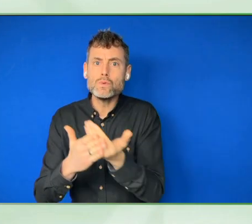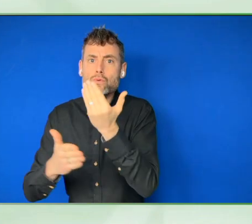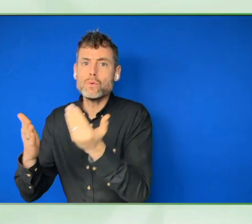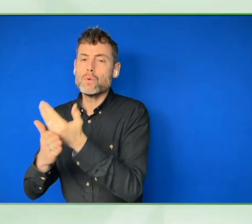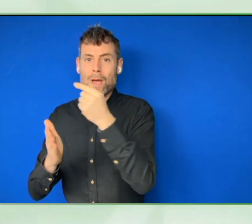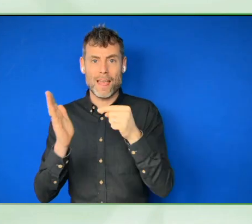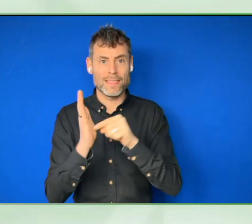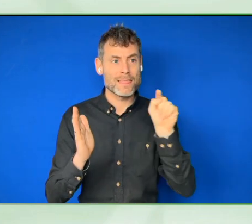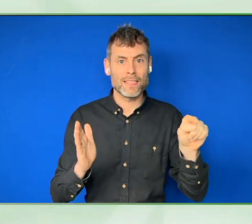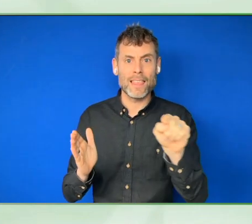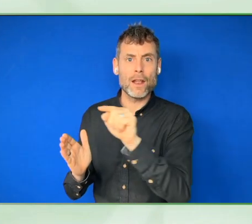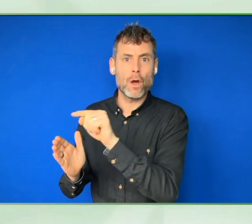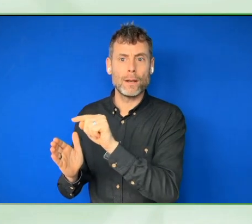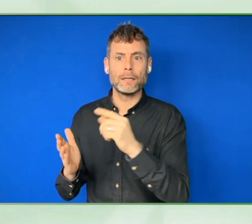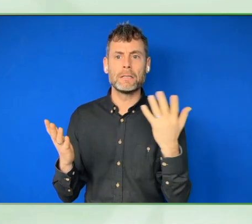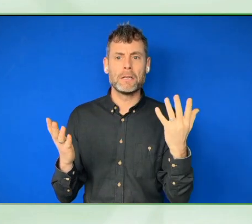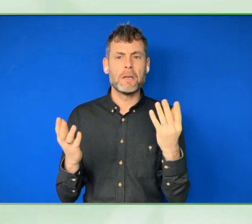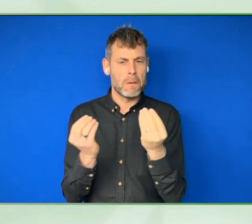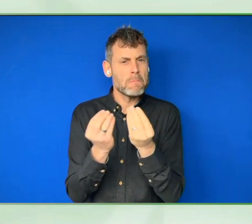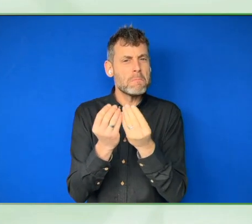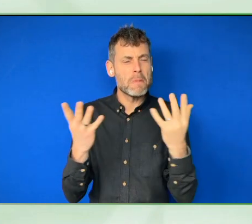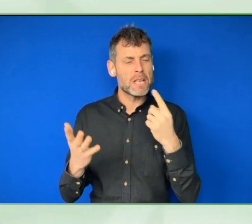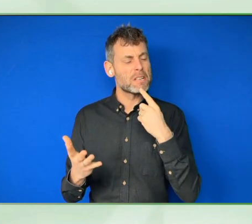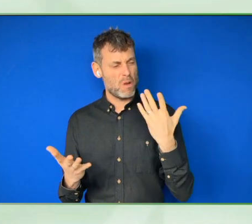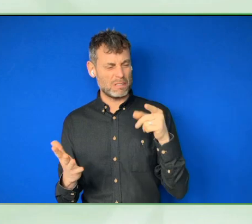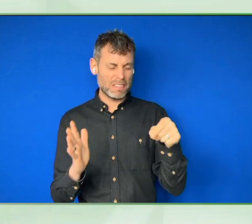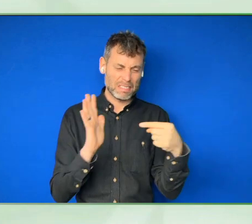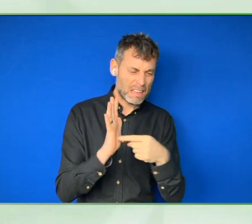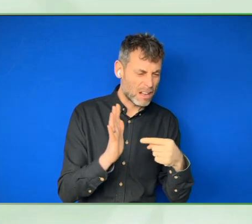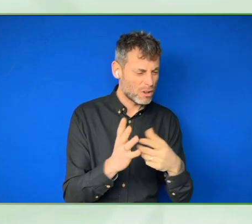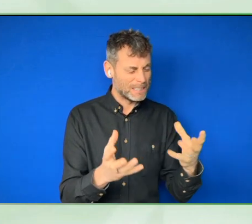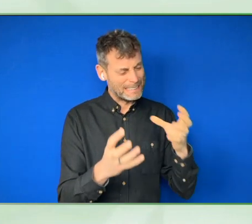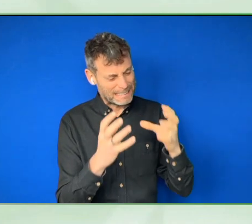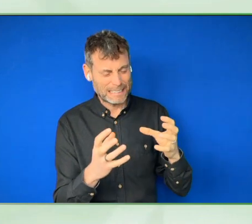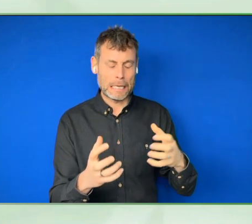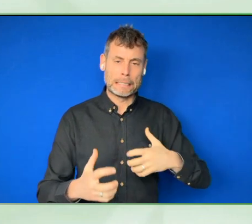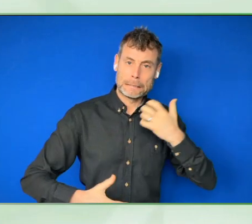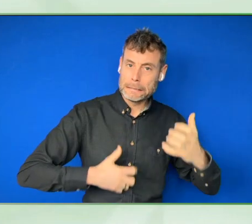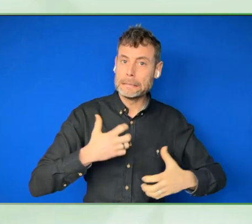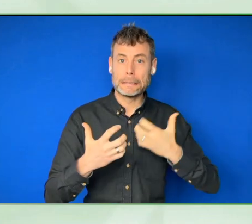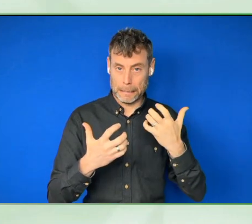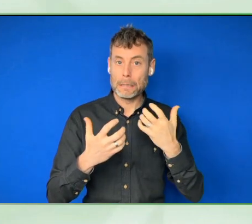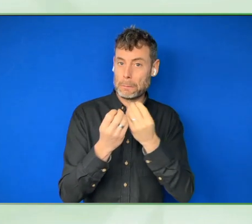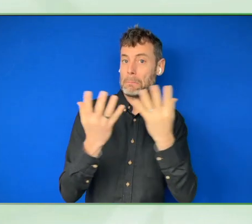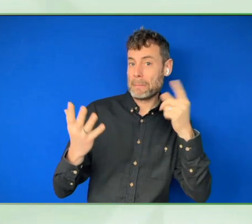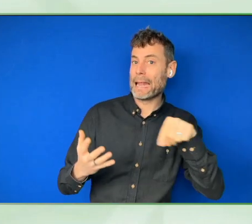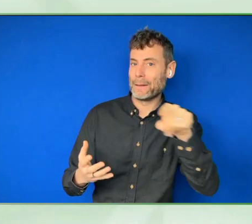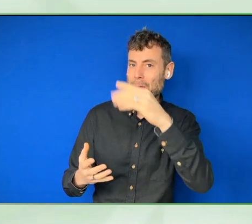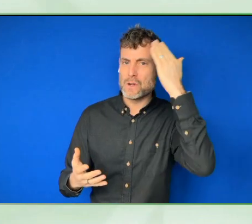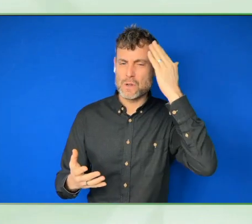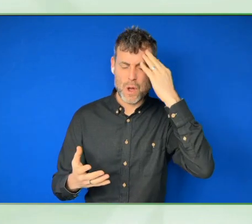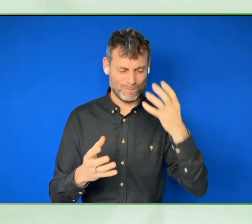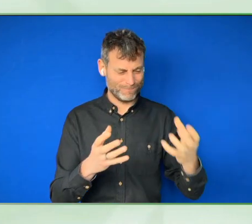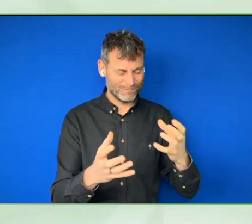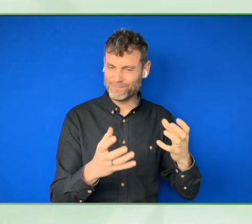things said about technology. Who has bad things to say about technology? Now, I'm partially sighted, so if